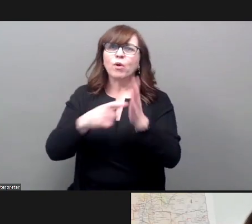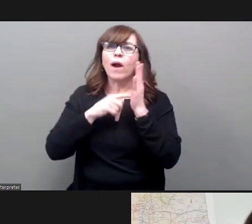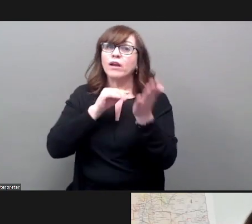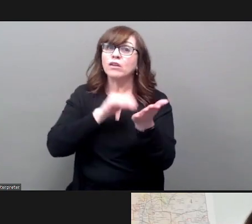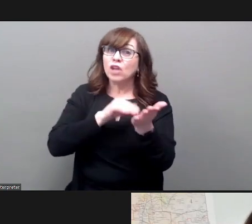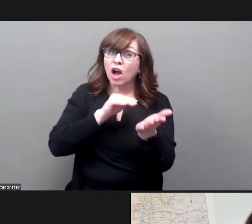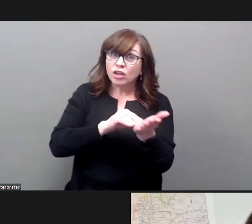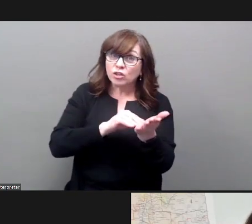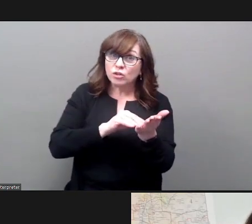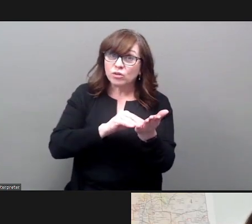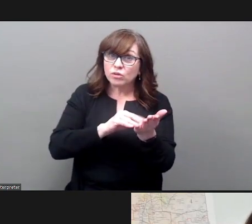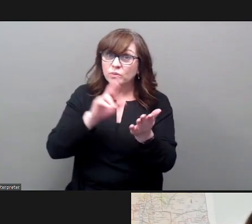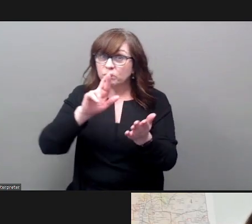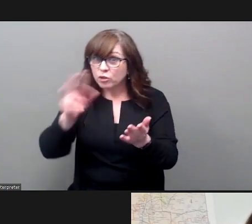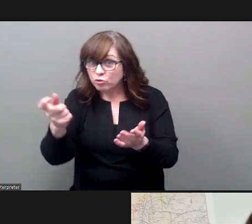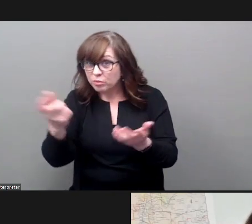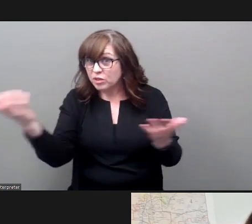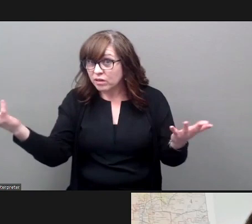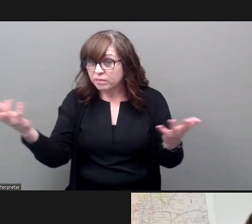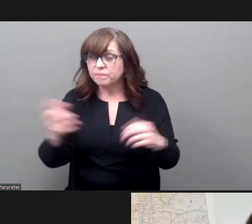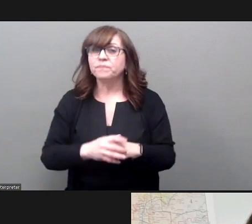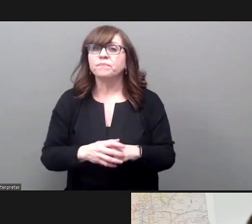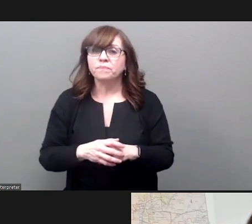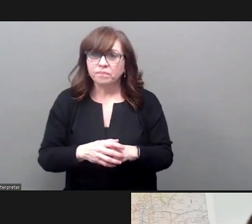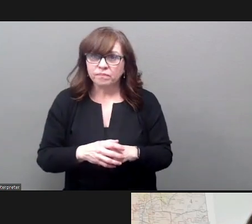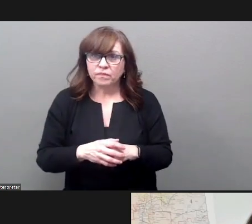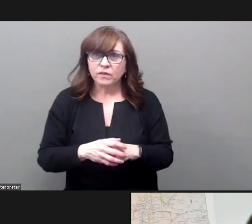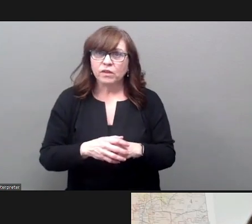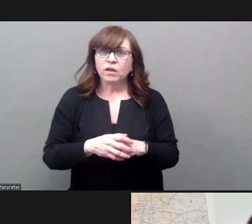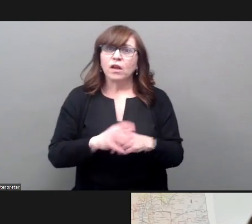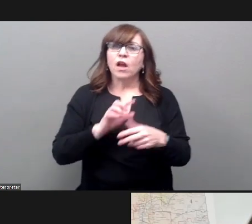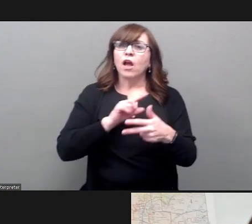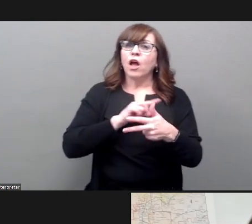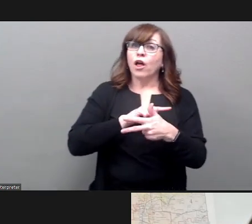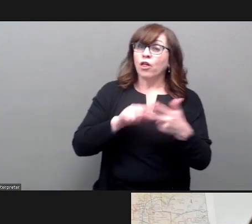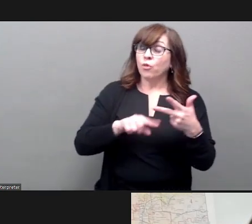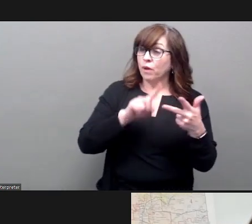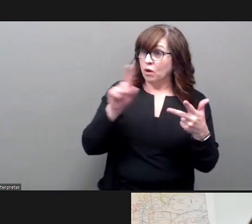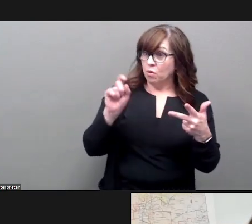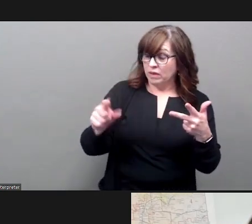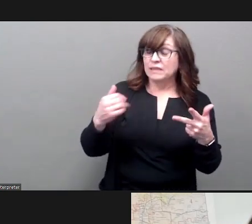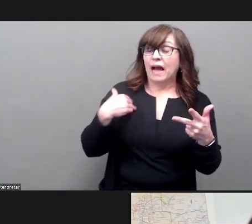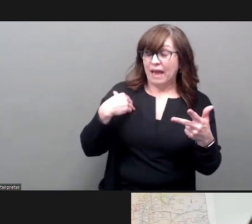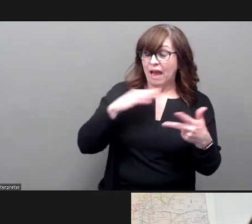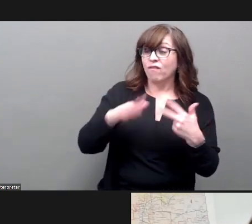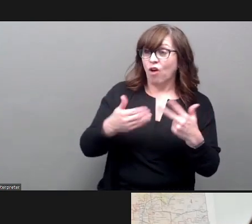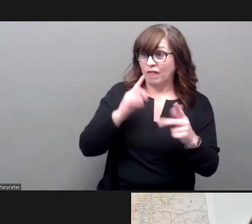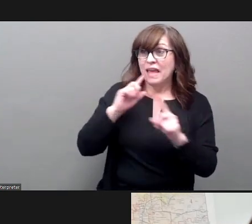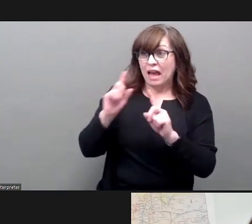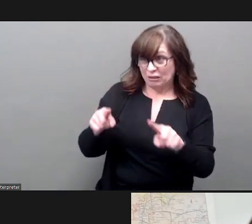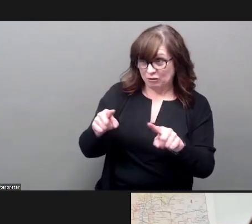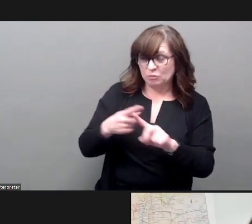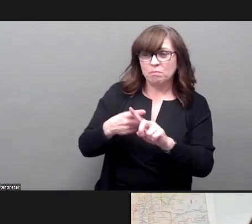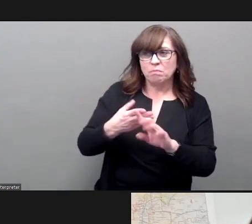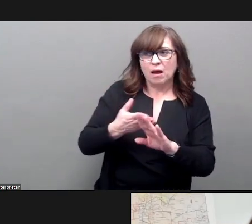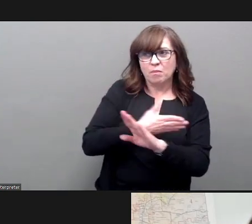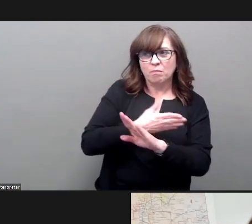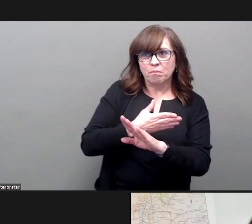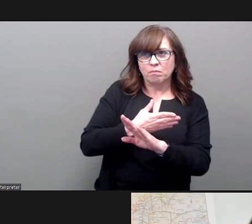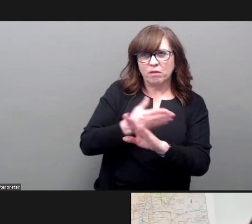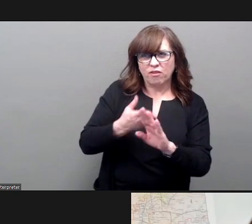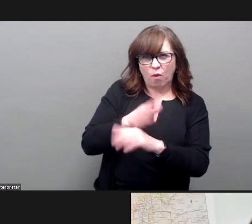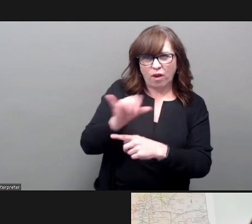Well, great question, and I have all the answers. But first, before we go any further, I'm not